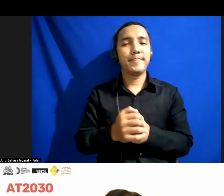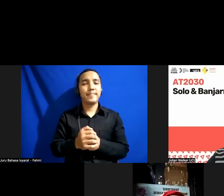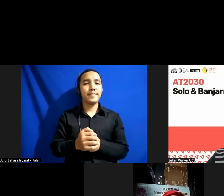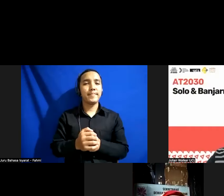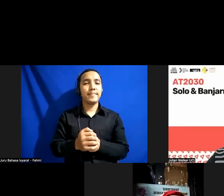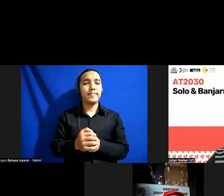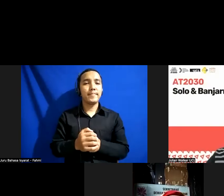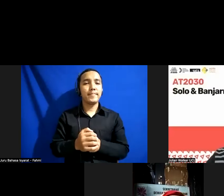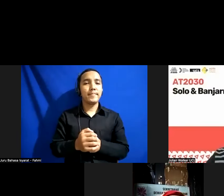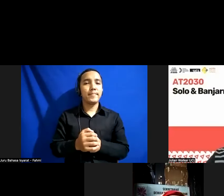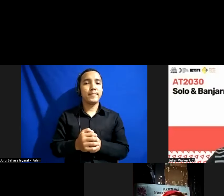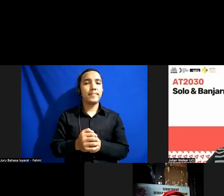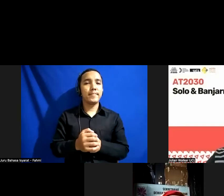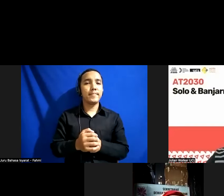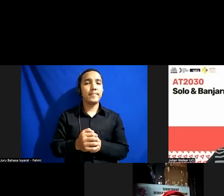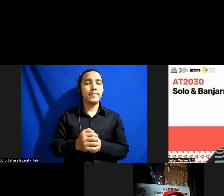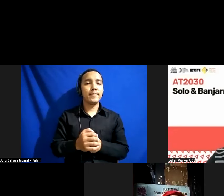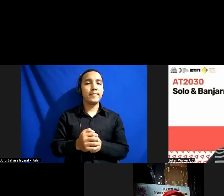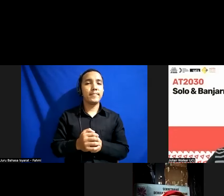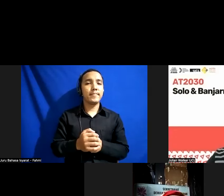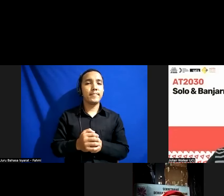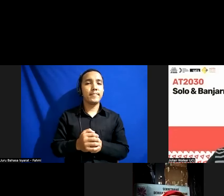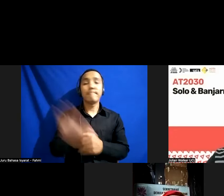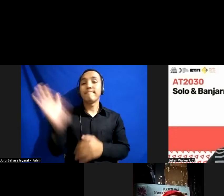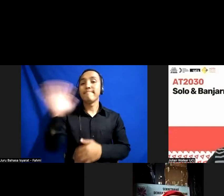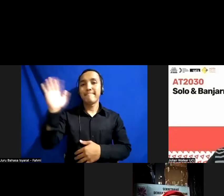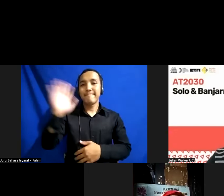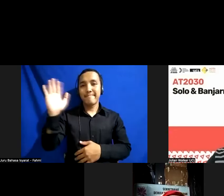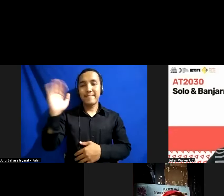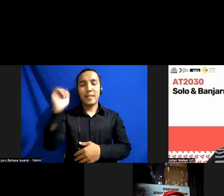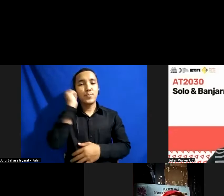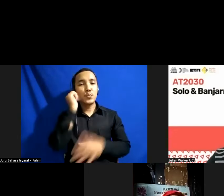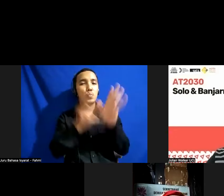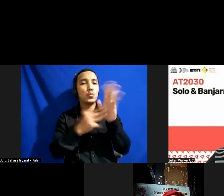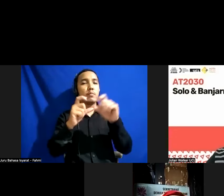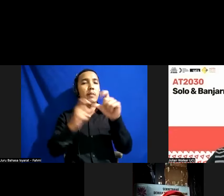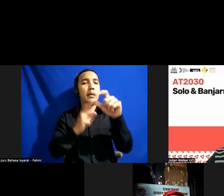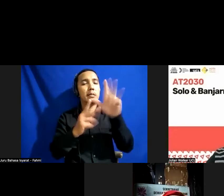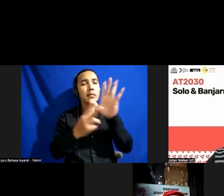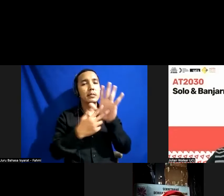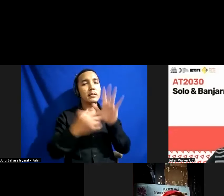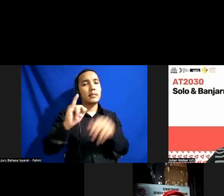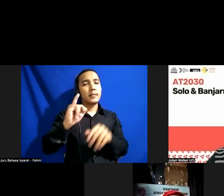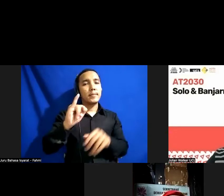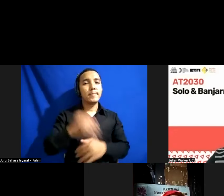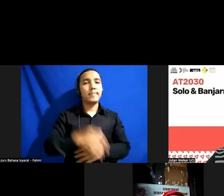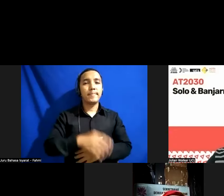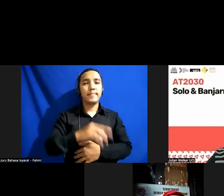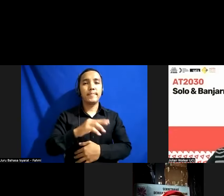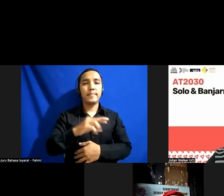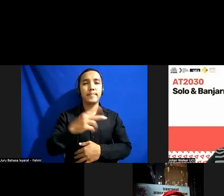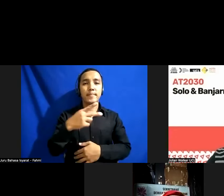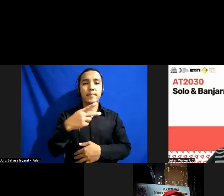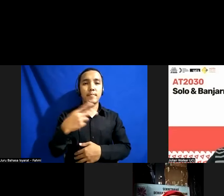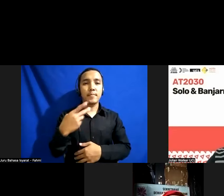So I think she's breaking up. Hello, Bu Masni. Are you still with us?